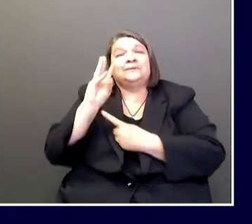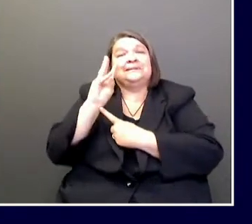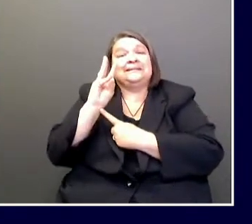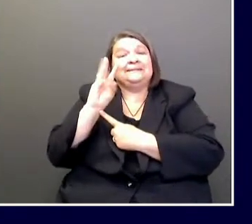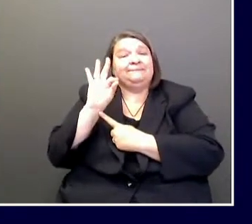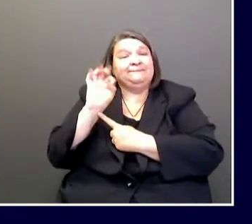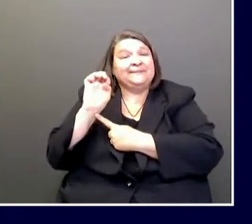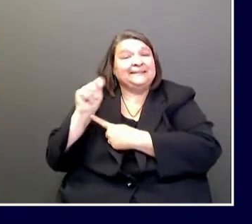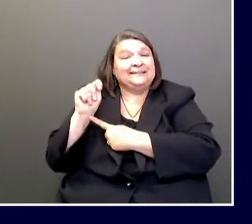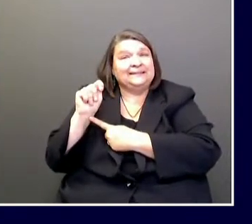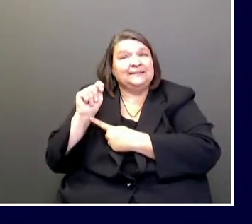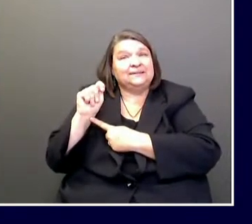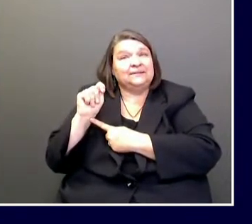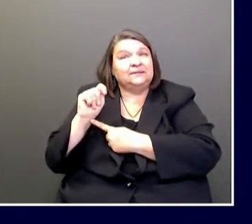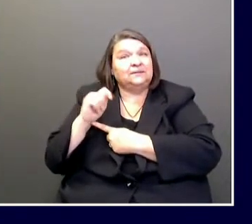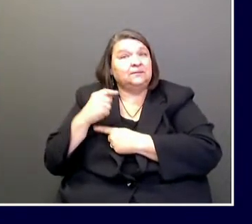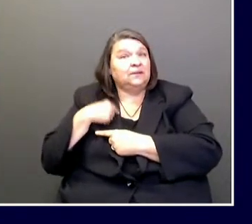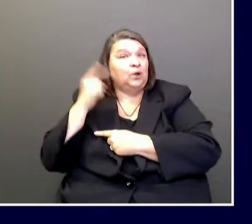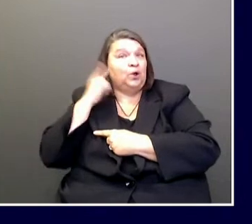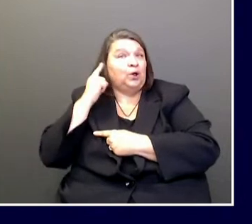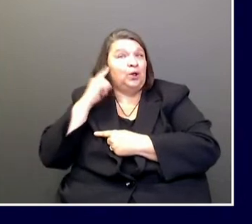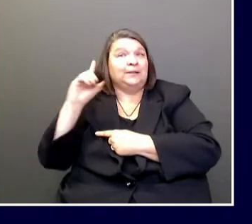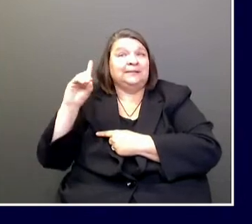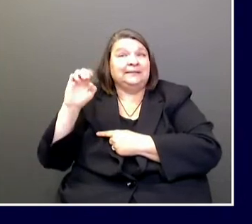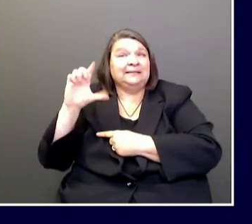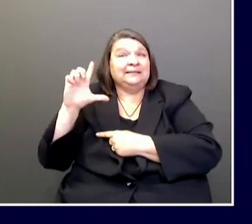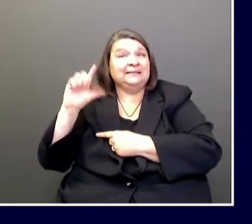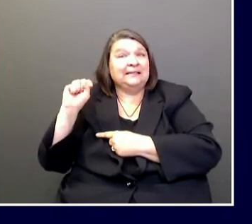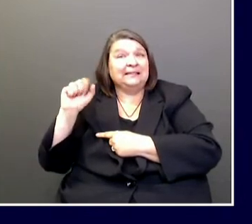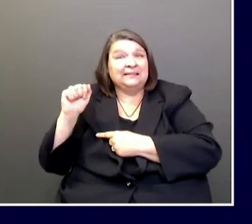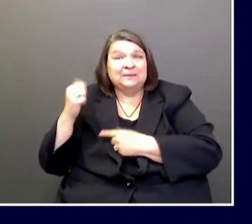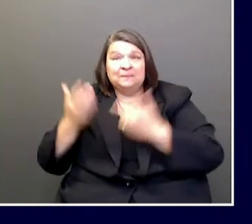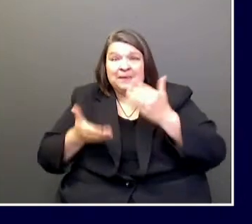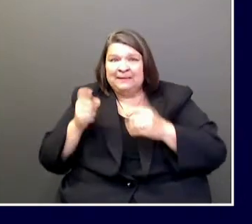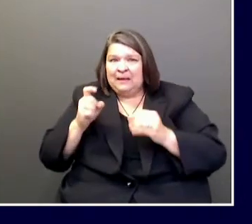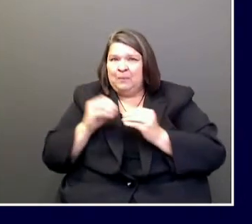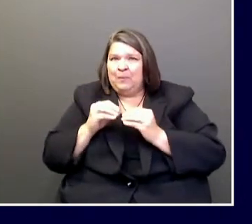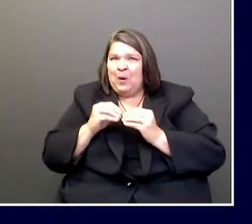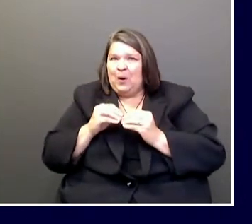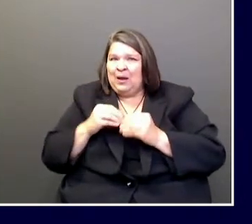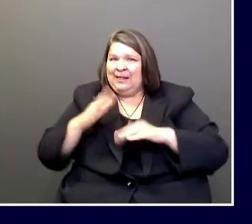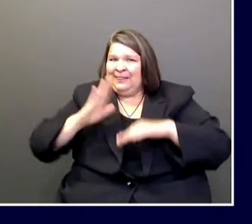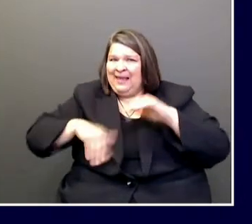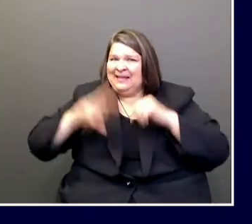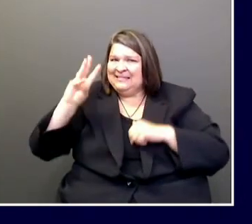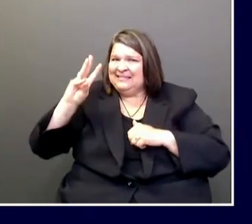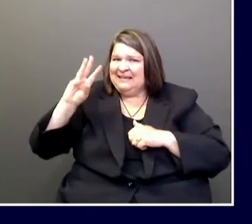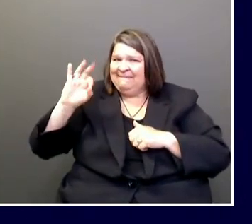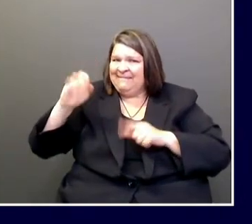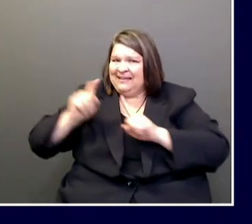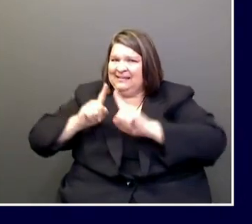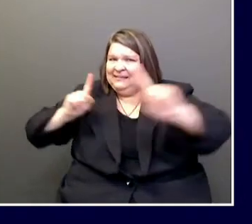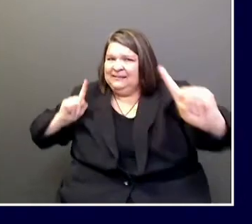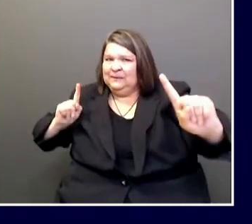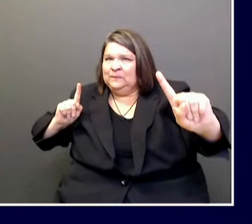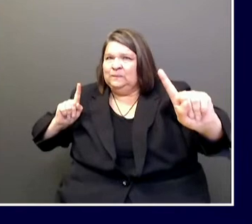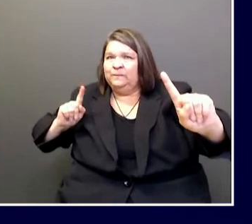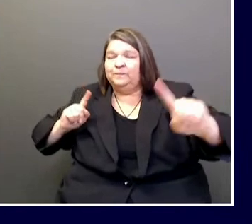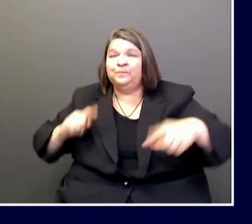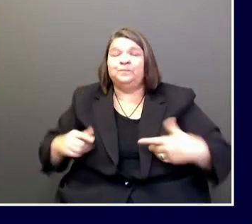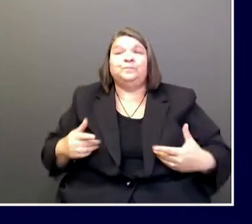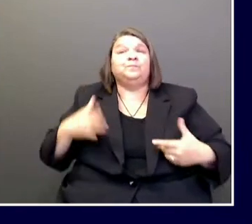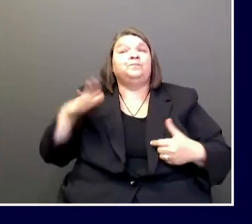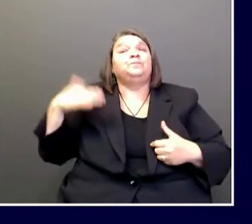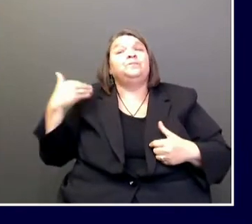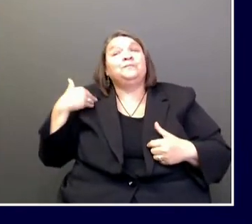with this, and it used to be a 15-minute exposure, close contact exposure with someone within that 6-foot radius was